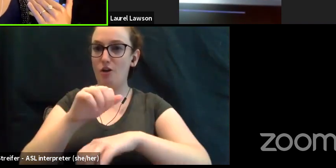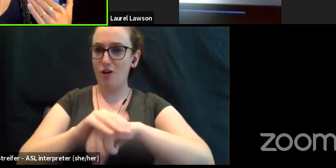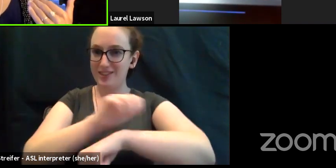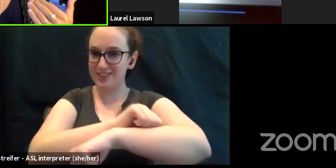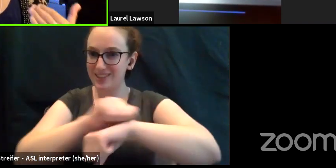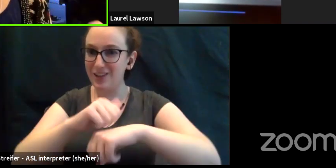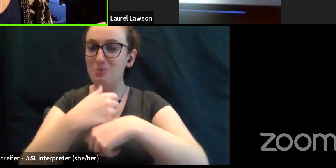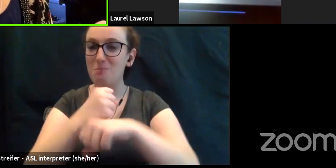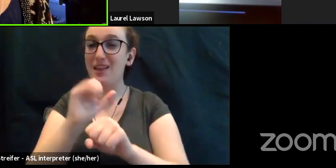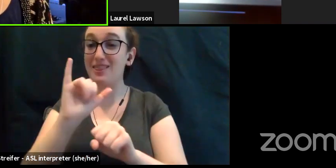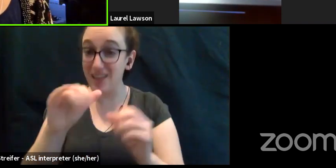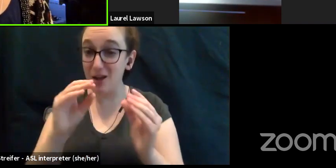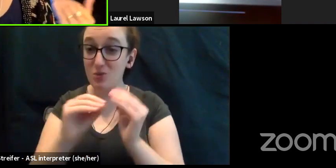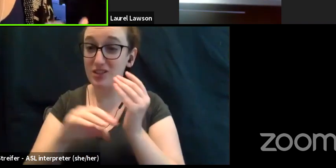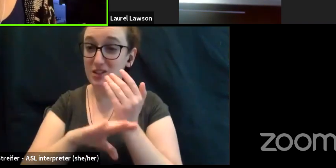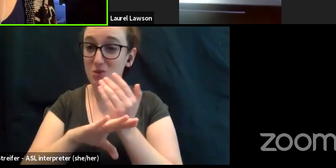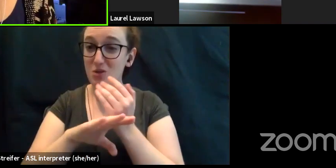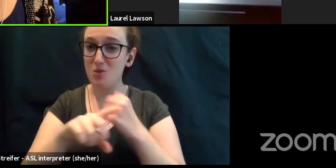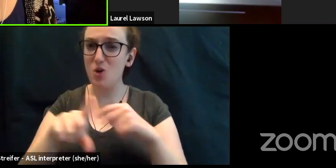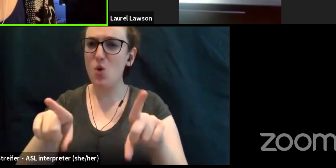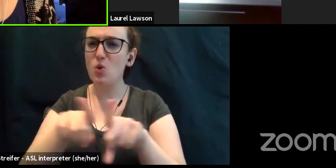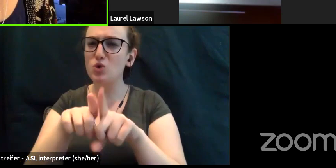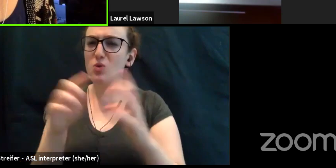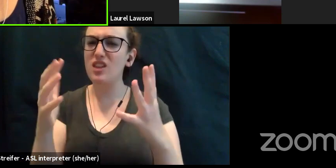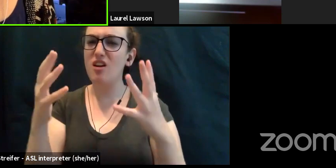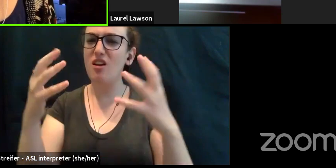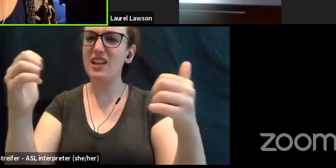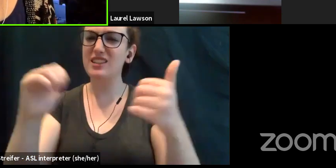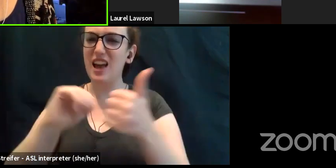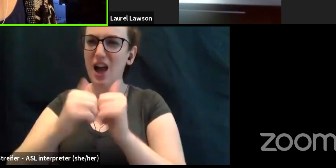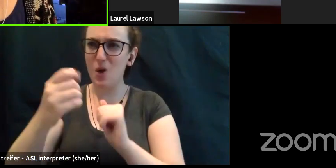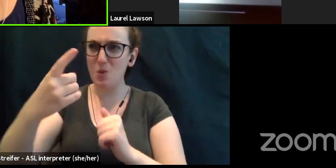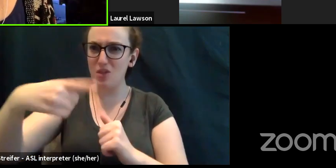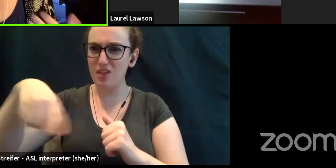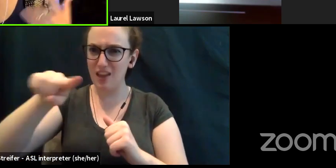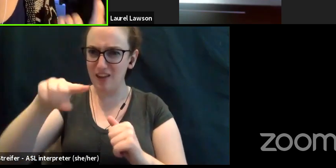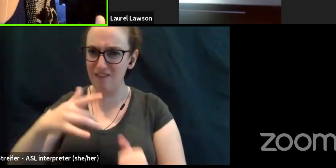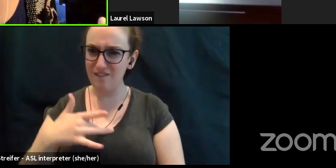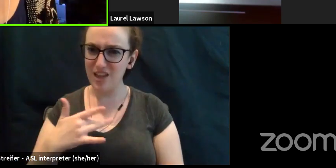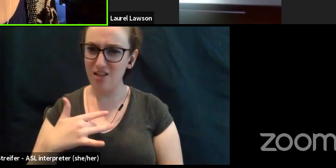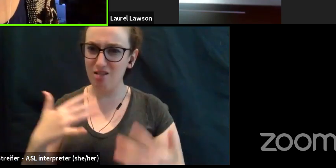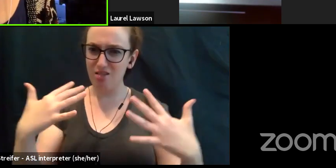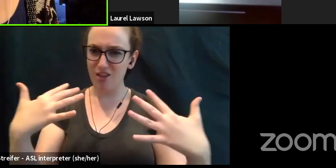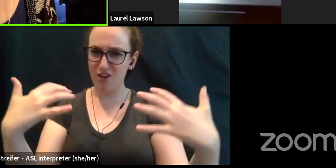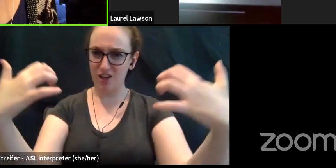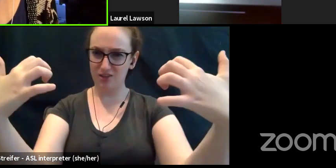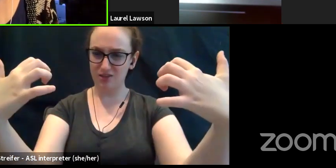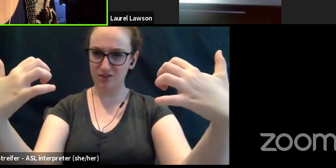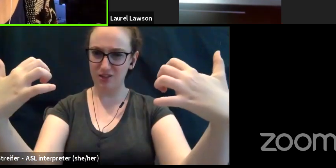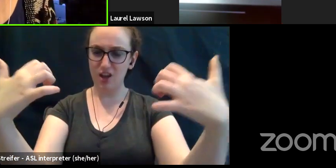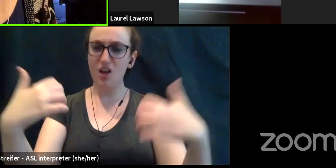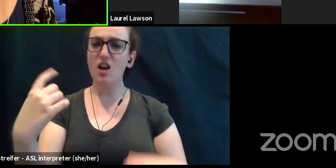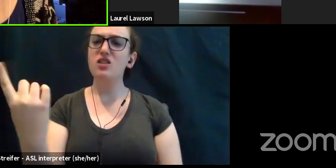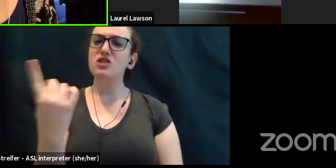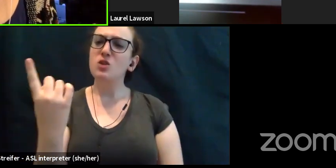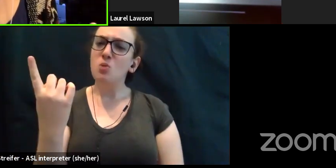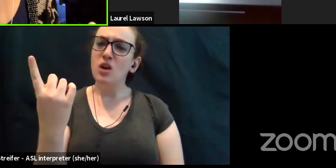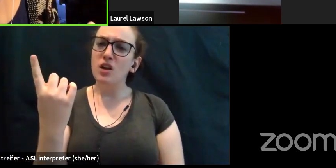in looking at the reception of that live performance? And we had a question come in that asked about